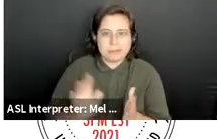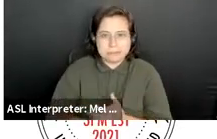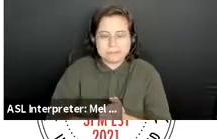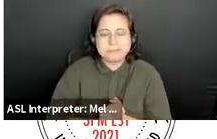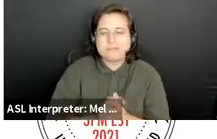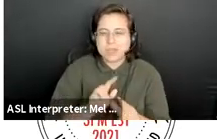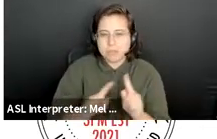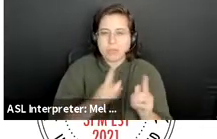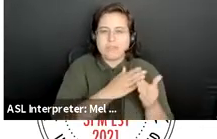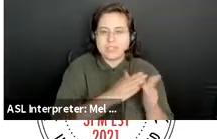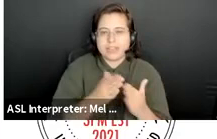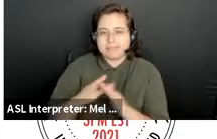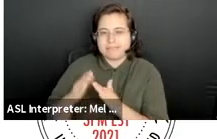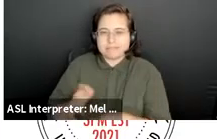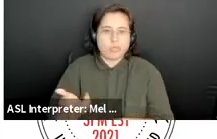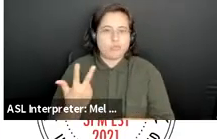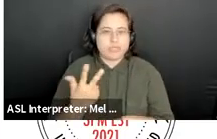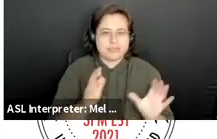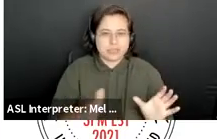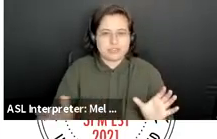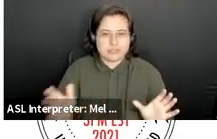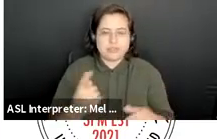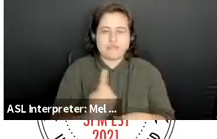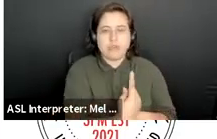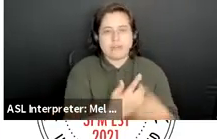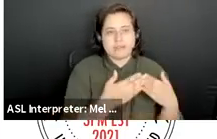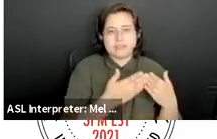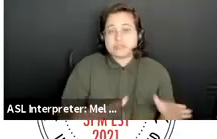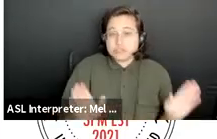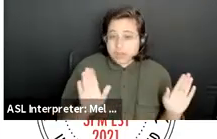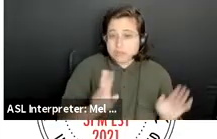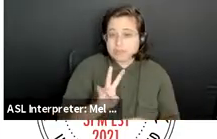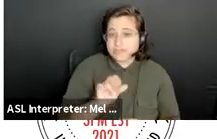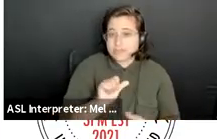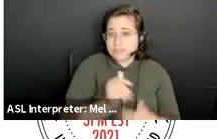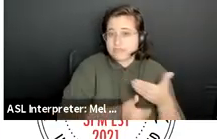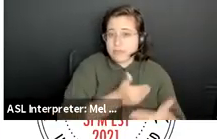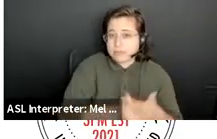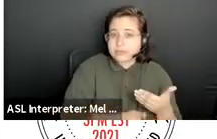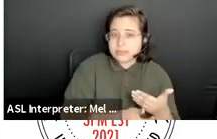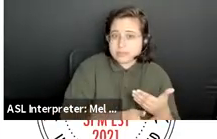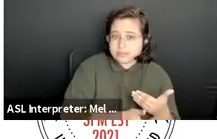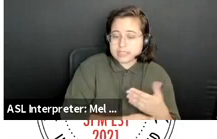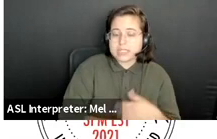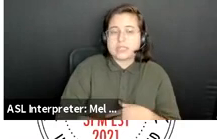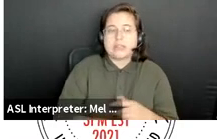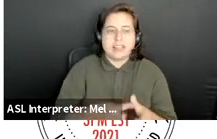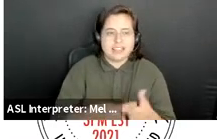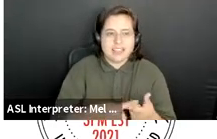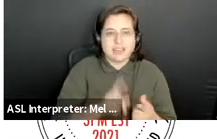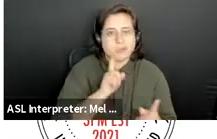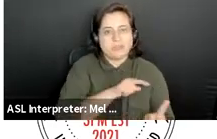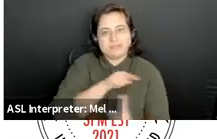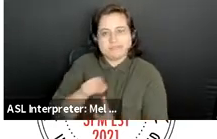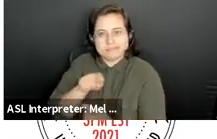these up into 3 sections, and one of them is around the general visa process. And then we'll get back to some questions